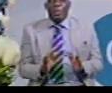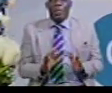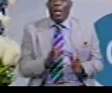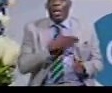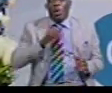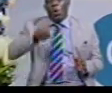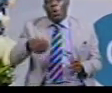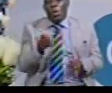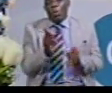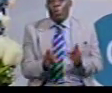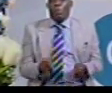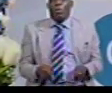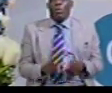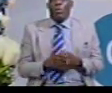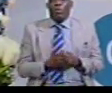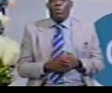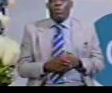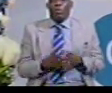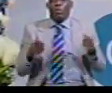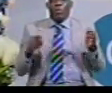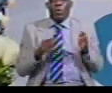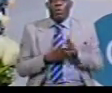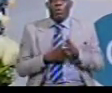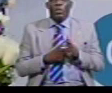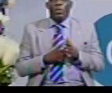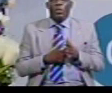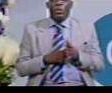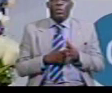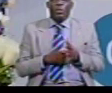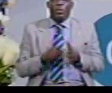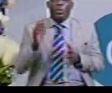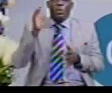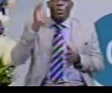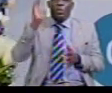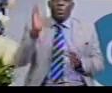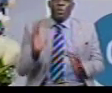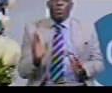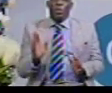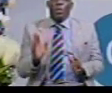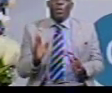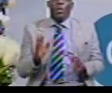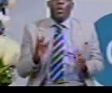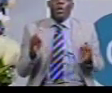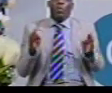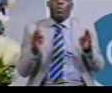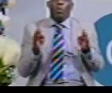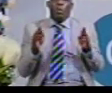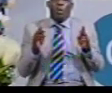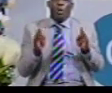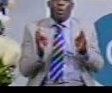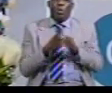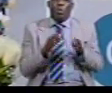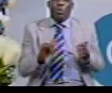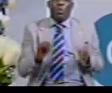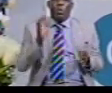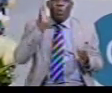les avocats. This ministers' conference will take place tomorrow, 7